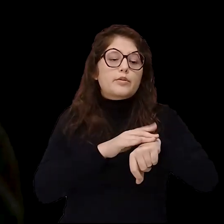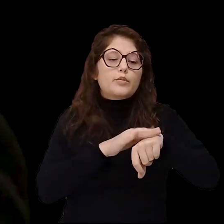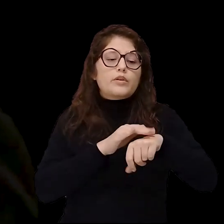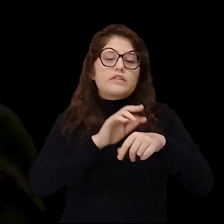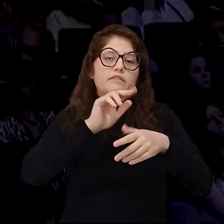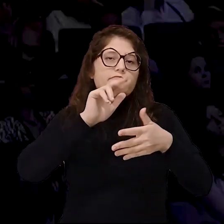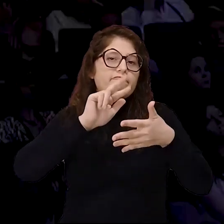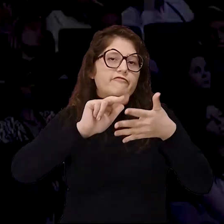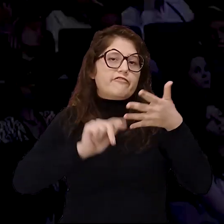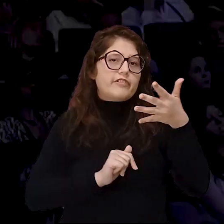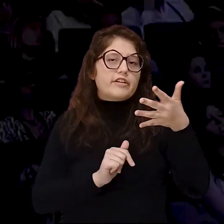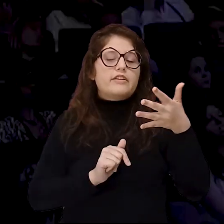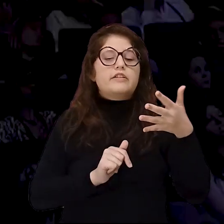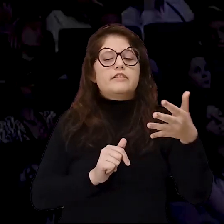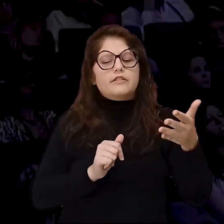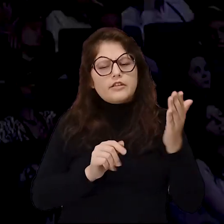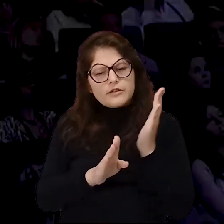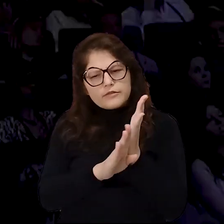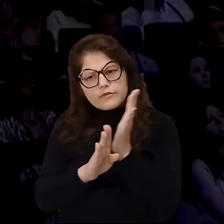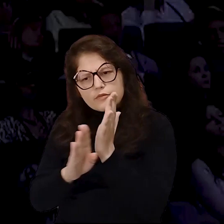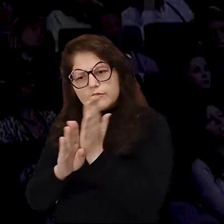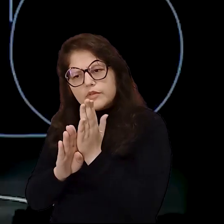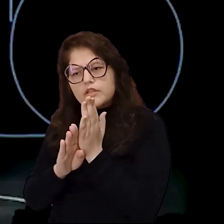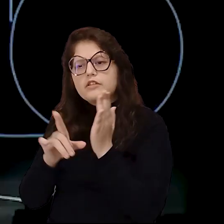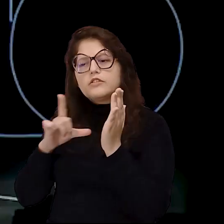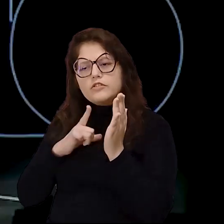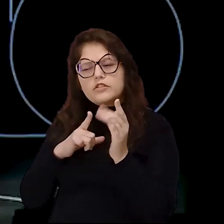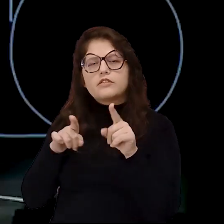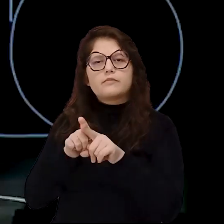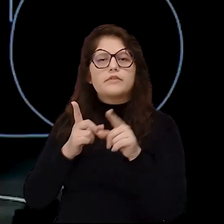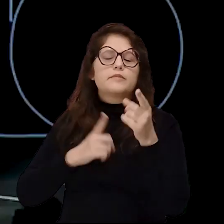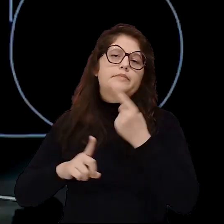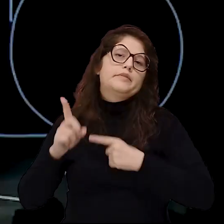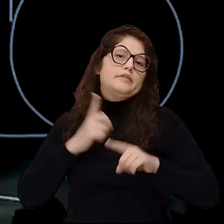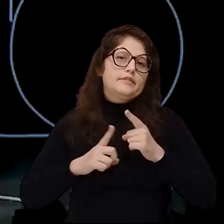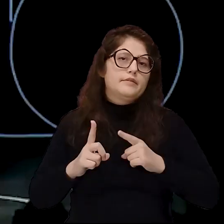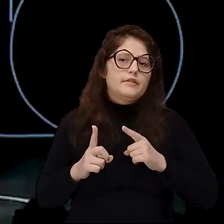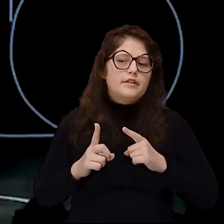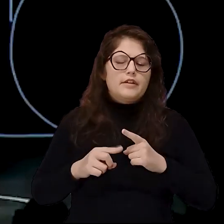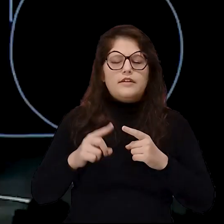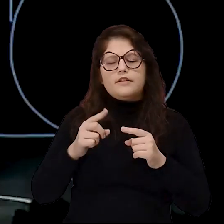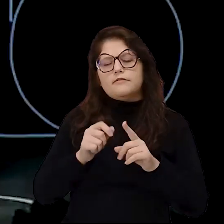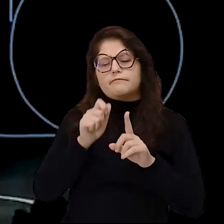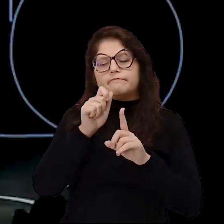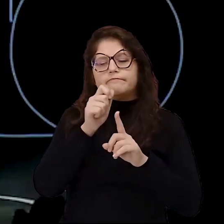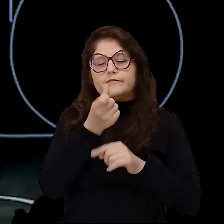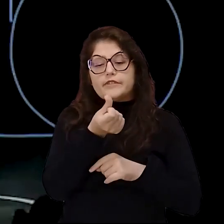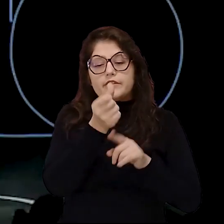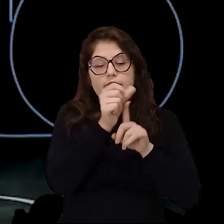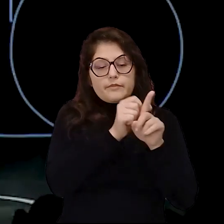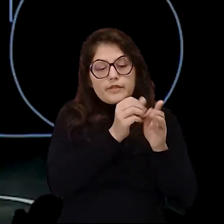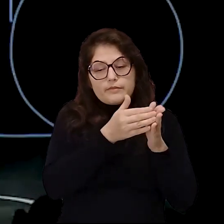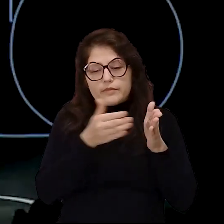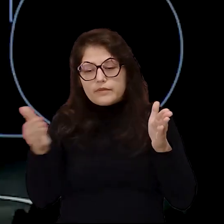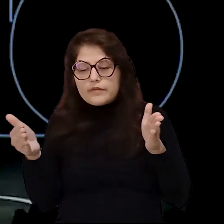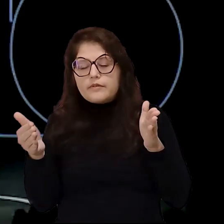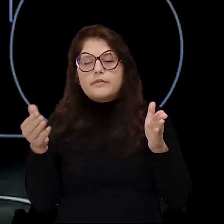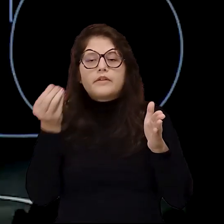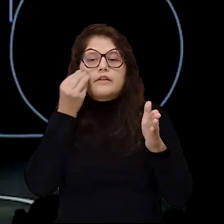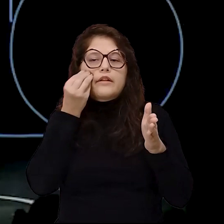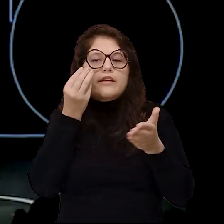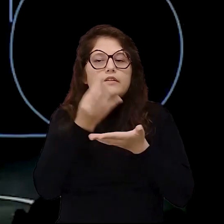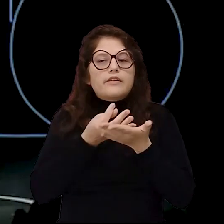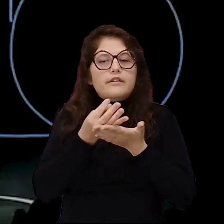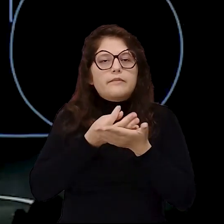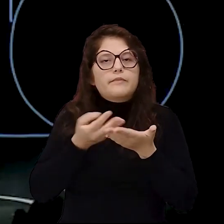and then provided 6 months of experimental protocol. One of them, Lolly, came in, and this is what she said the day she came in.